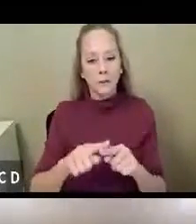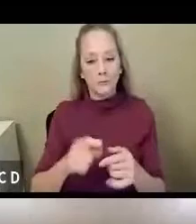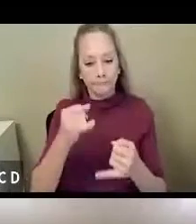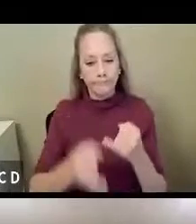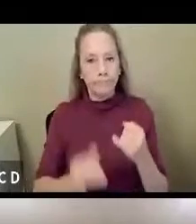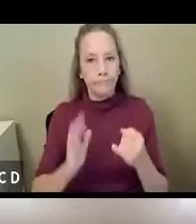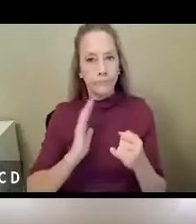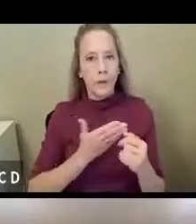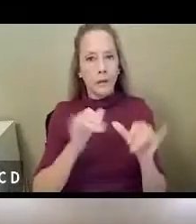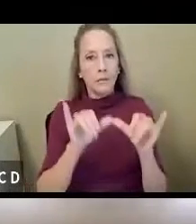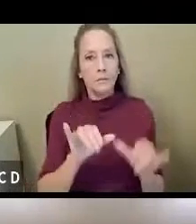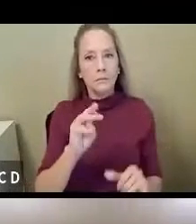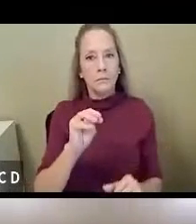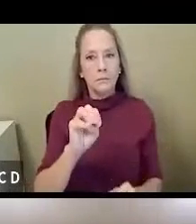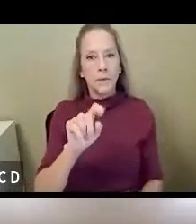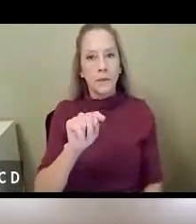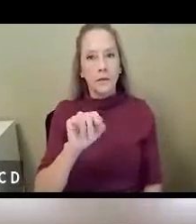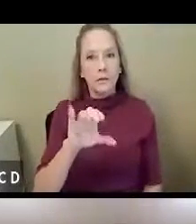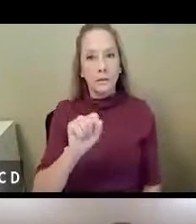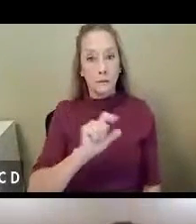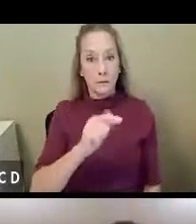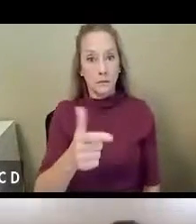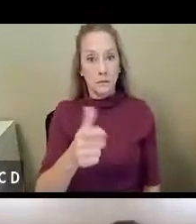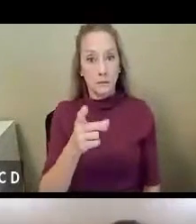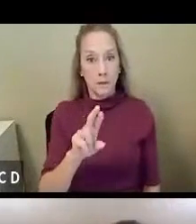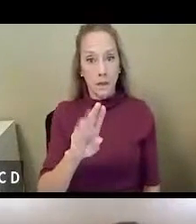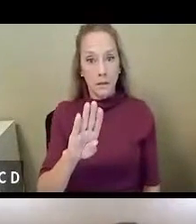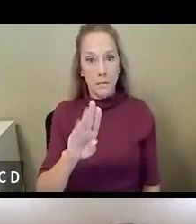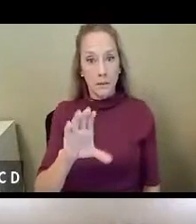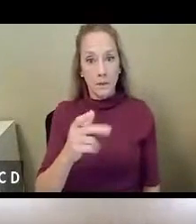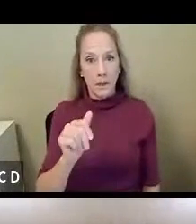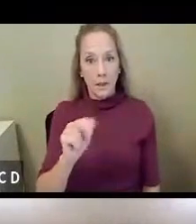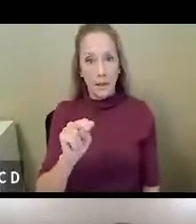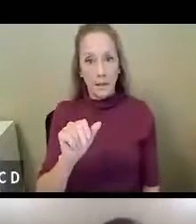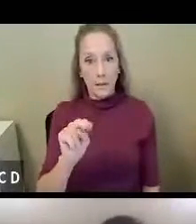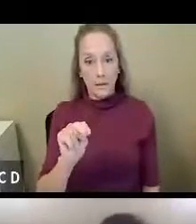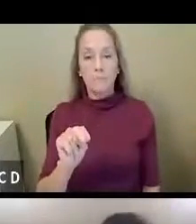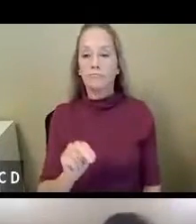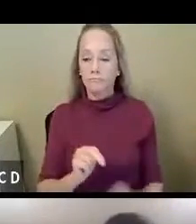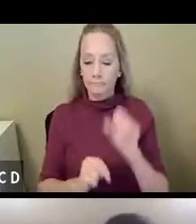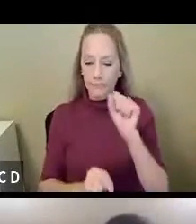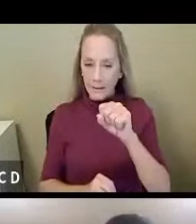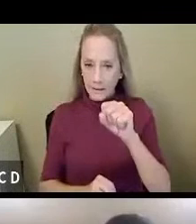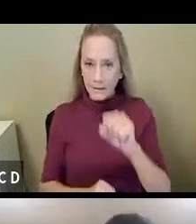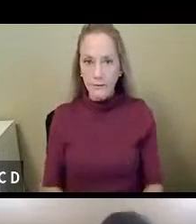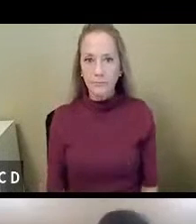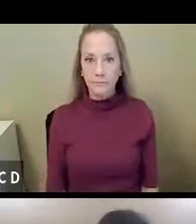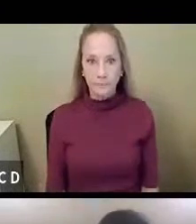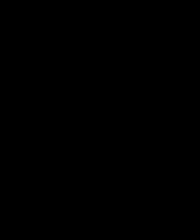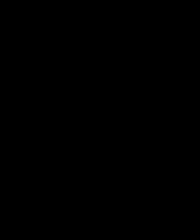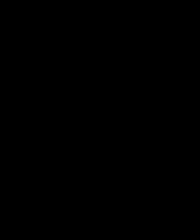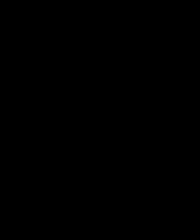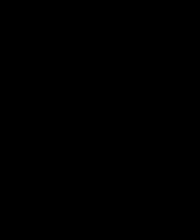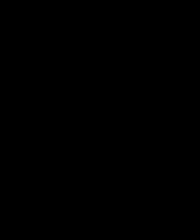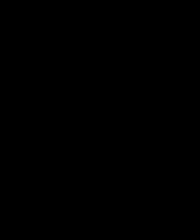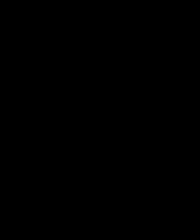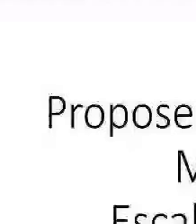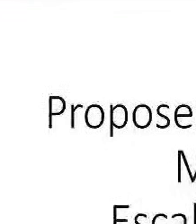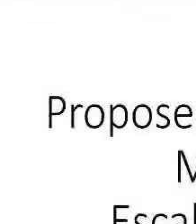metrics. I think Dr. Buchanan, you've got that? Yes, I do. Yeah, so if you want to pull